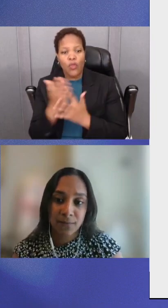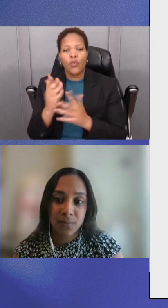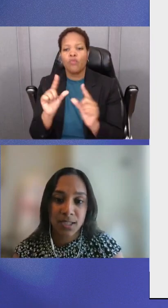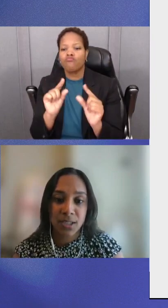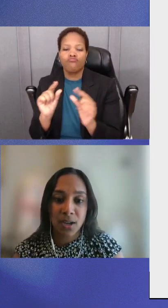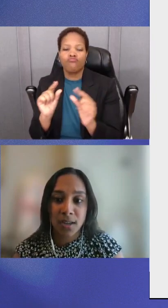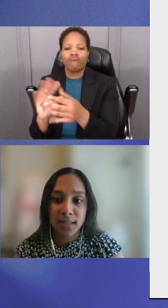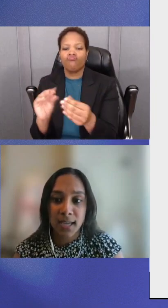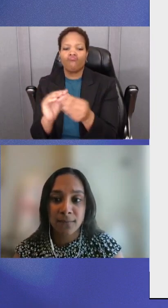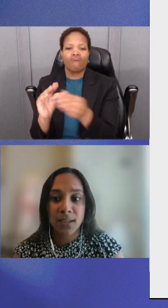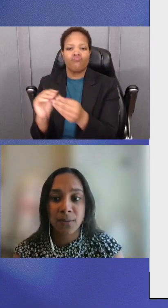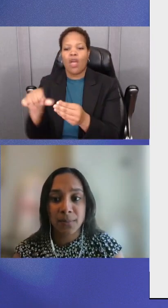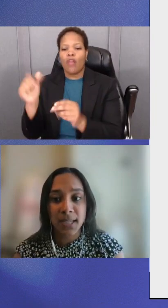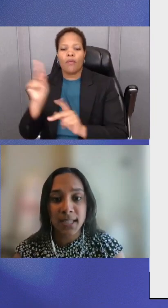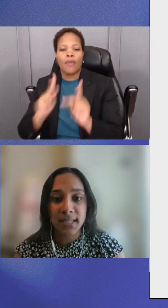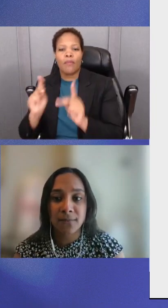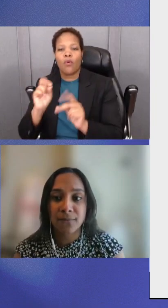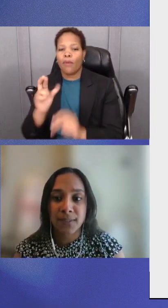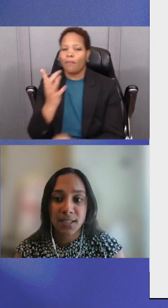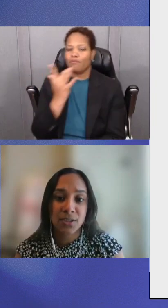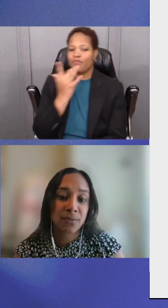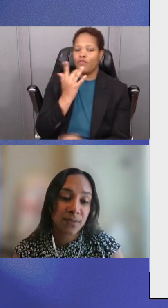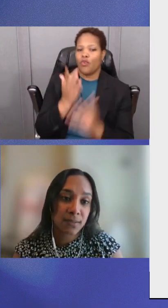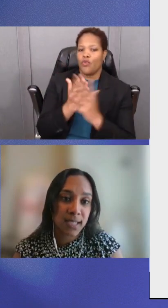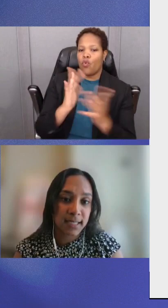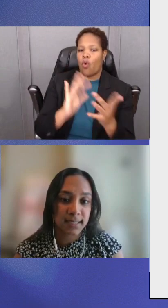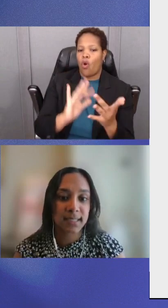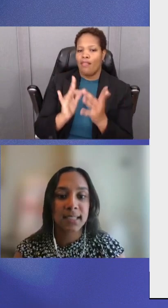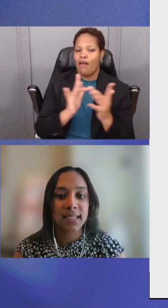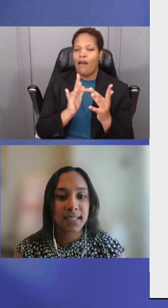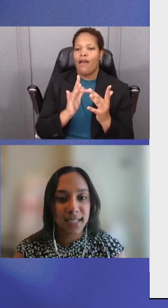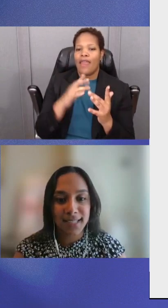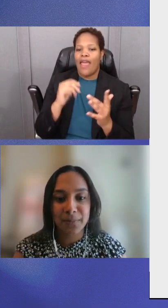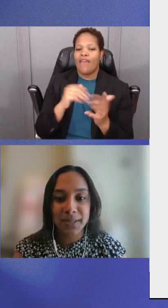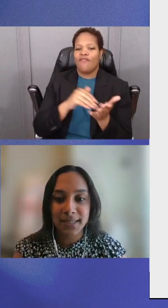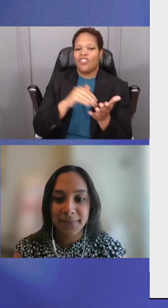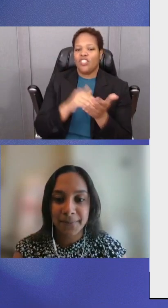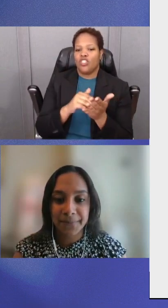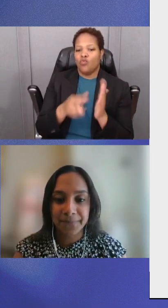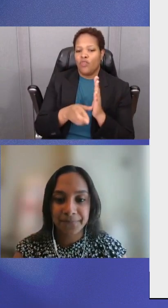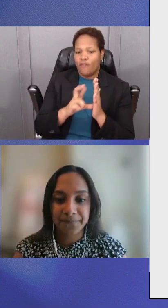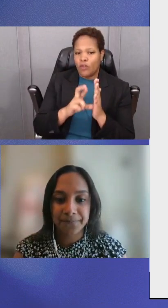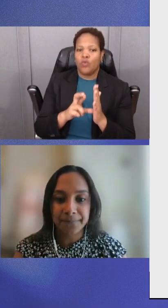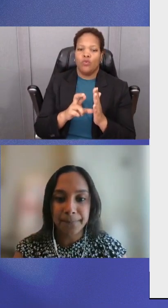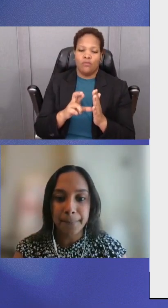this information online via websites and physician review sites. Next slide, please.